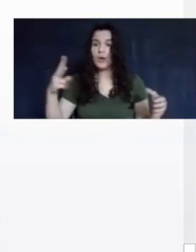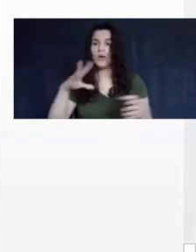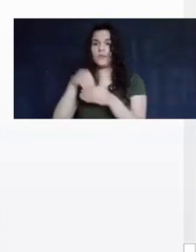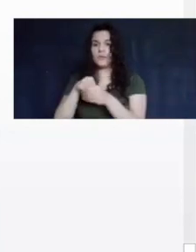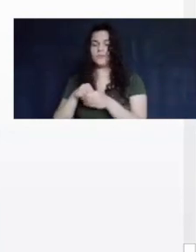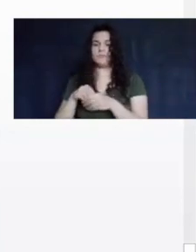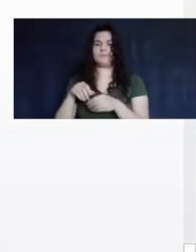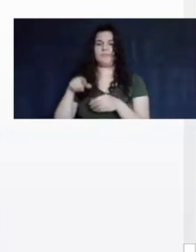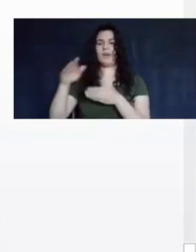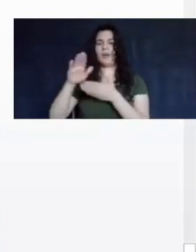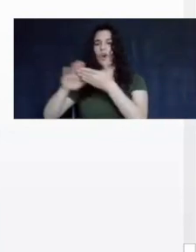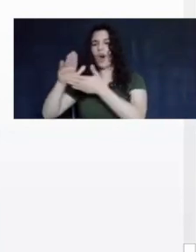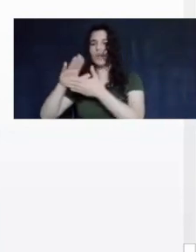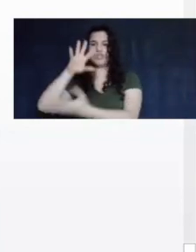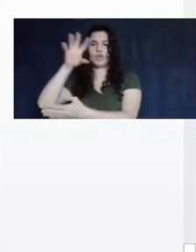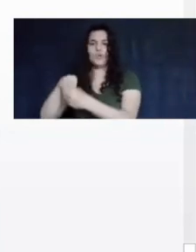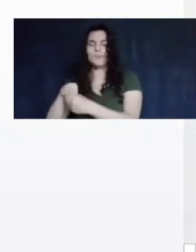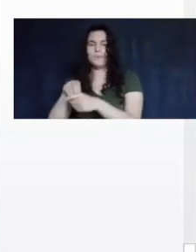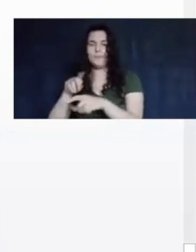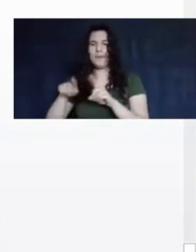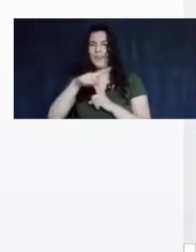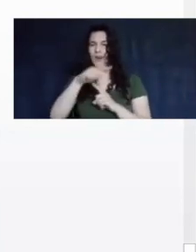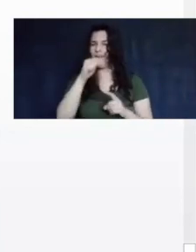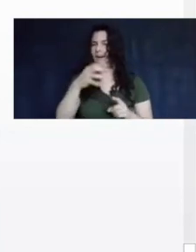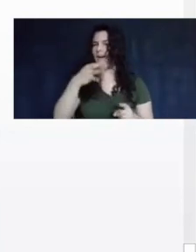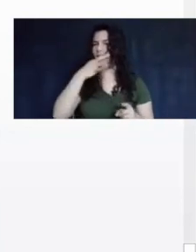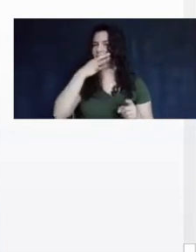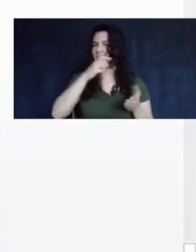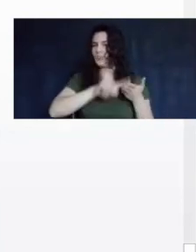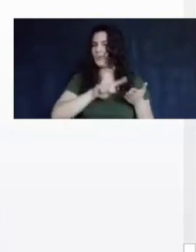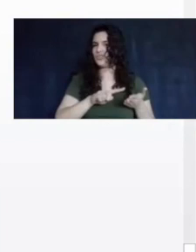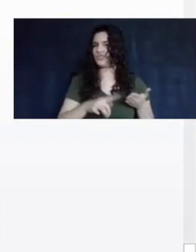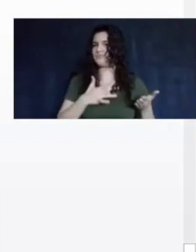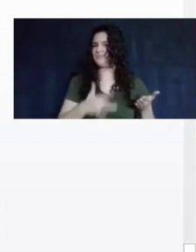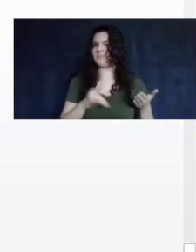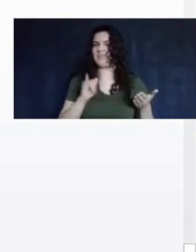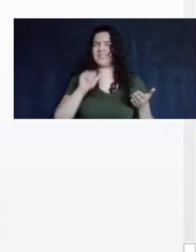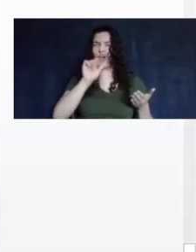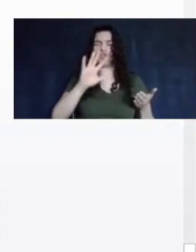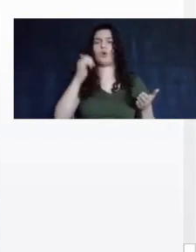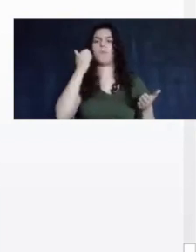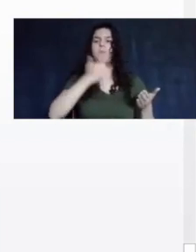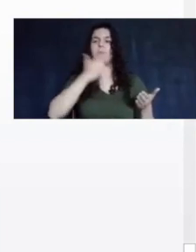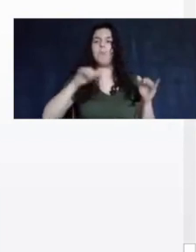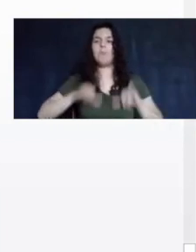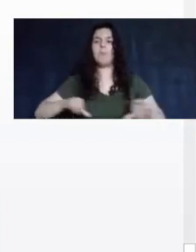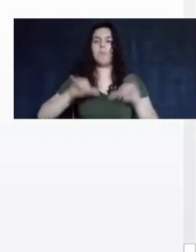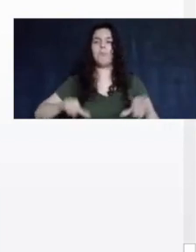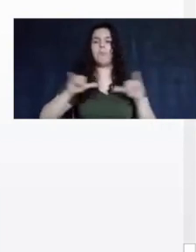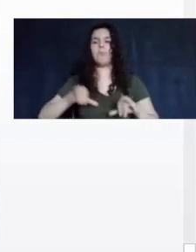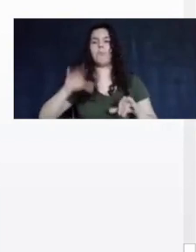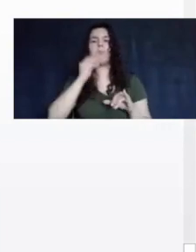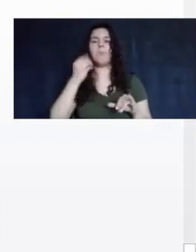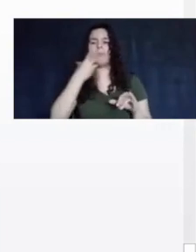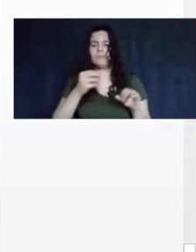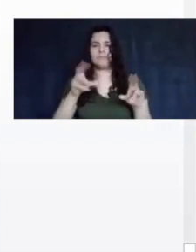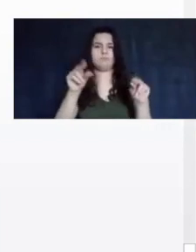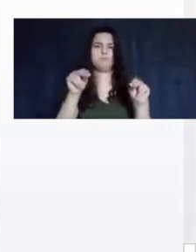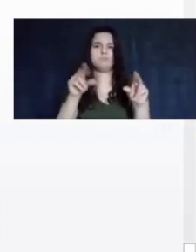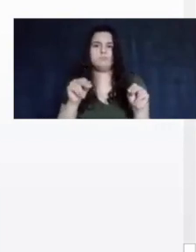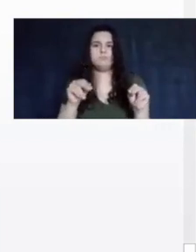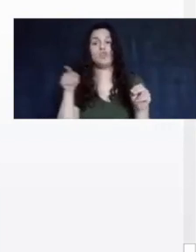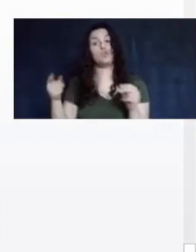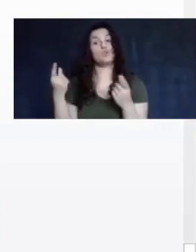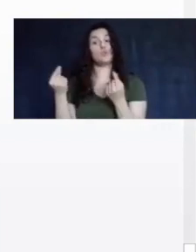researchers. It's not in your wheelhouse to do that on a day-to-day basis. Instead, you are building workshops, you're